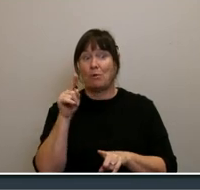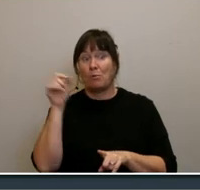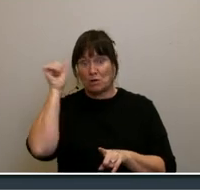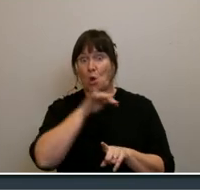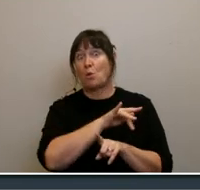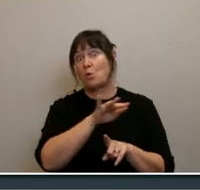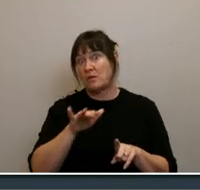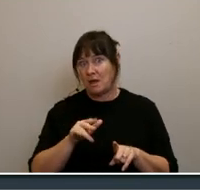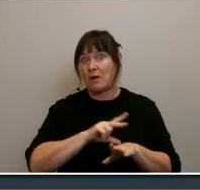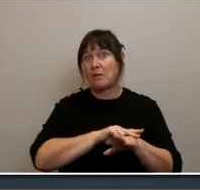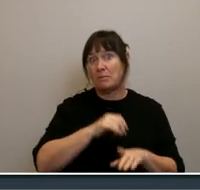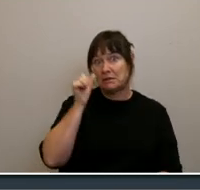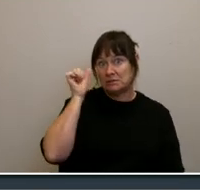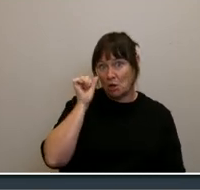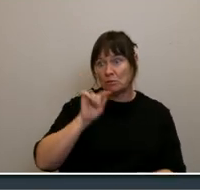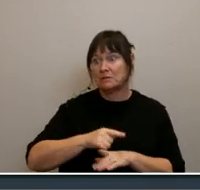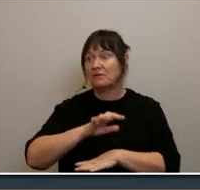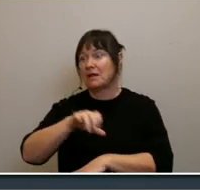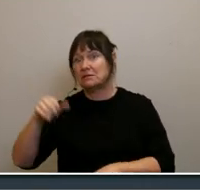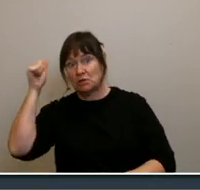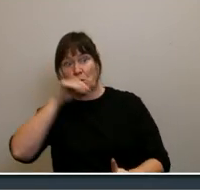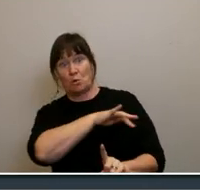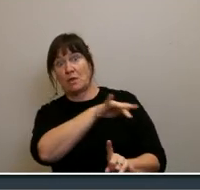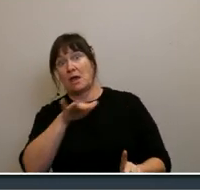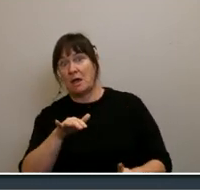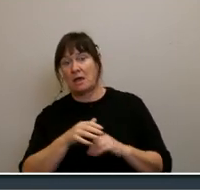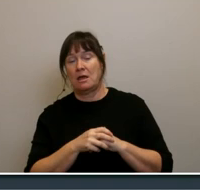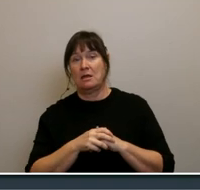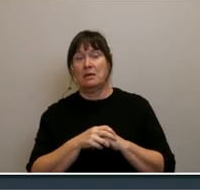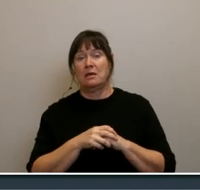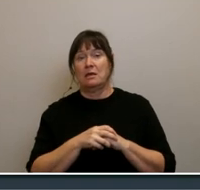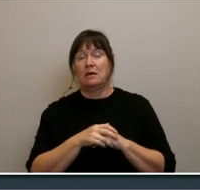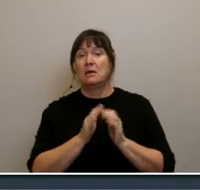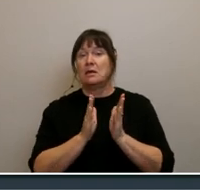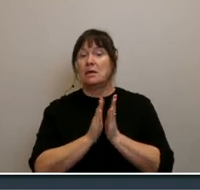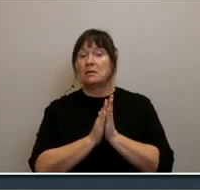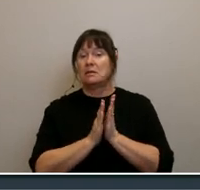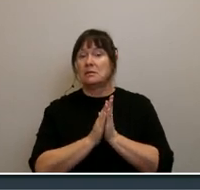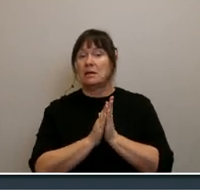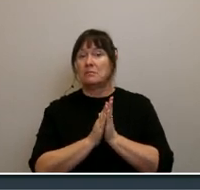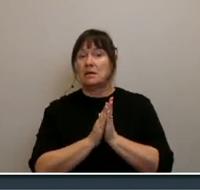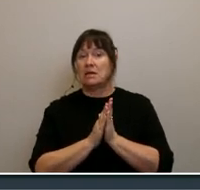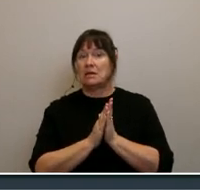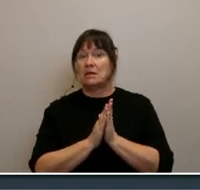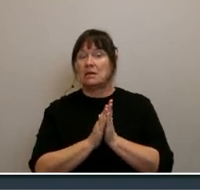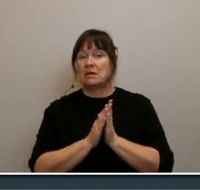New Zealand Police and agencies within Hawke's Bay. Napier City Council security patrols